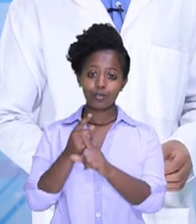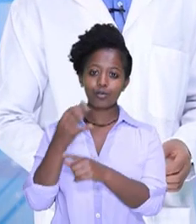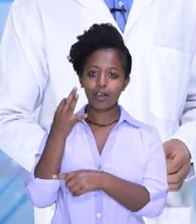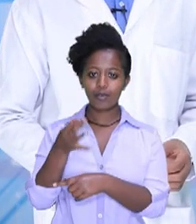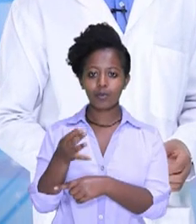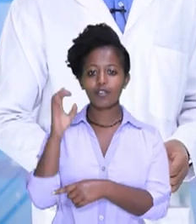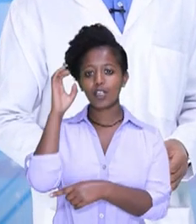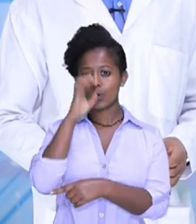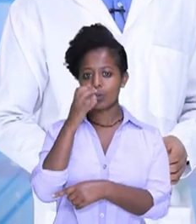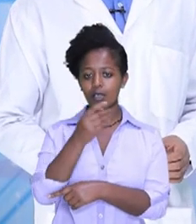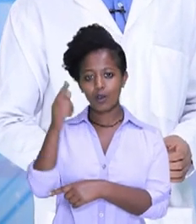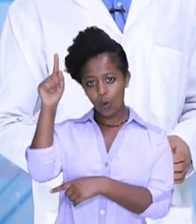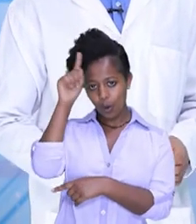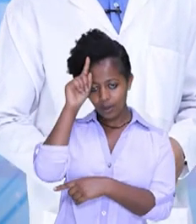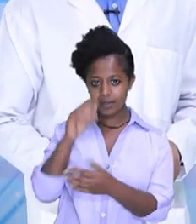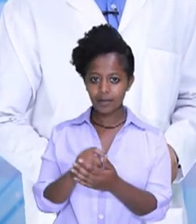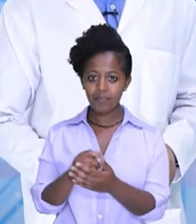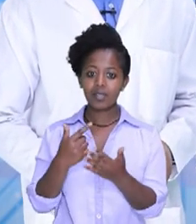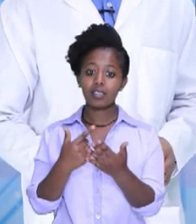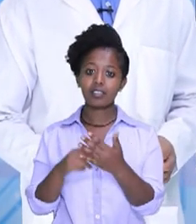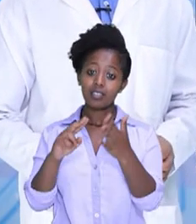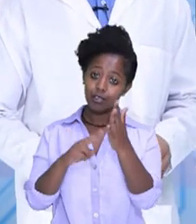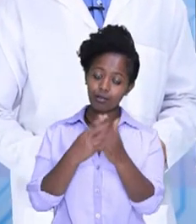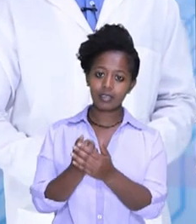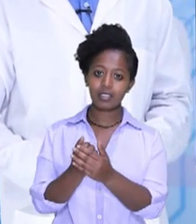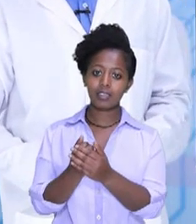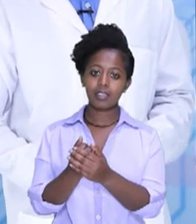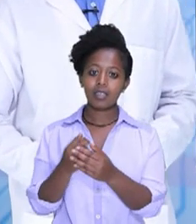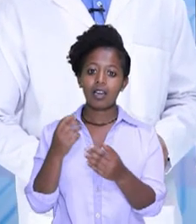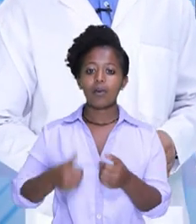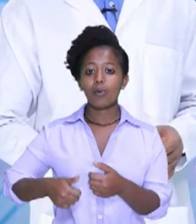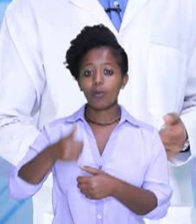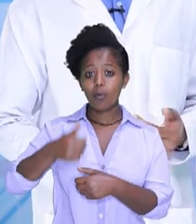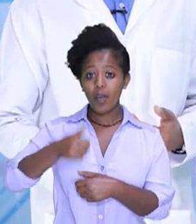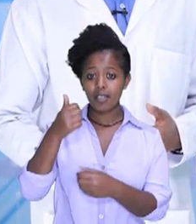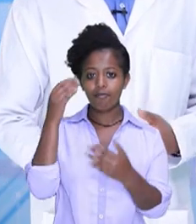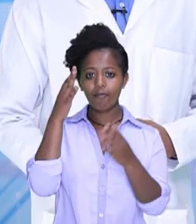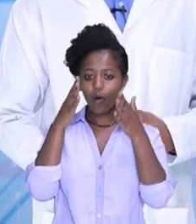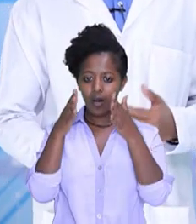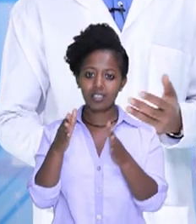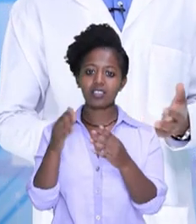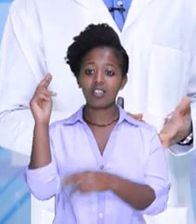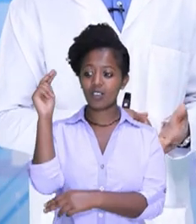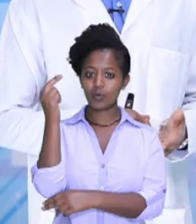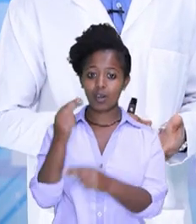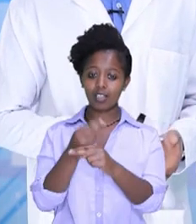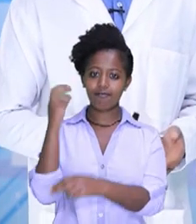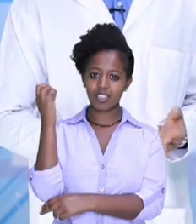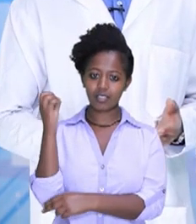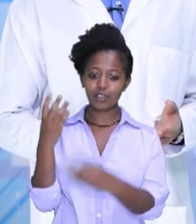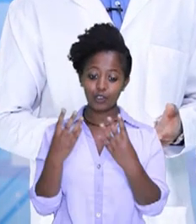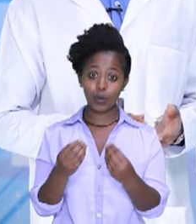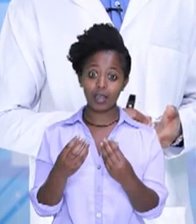of Ethiopia and the Horn. Under this unit, our main focus is on natural vegetation,